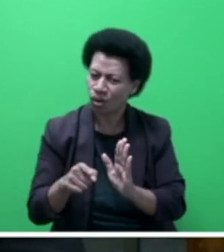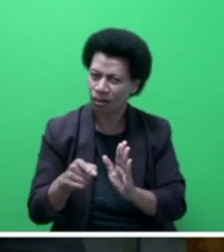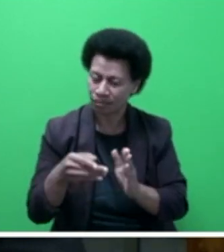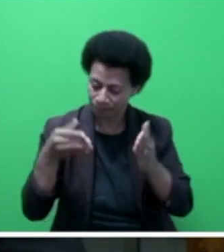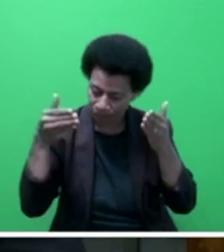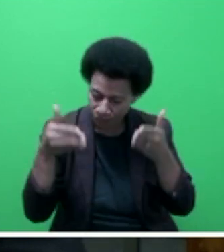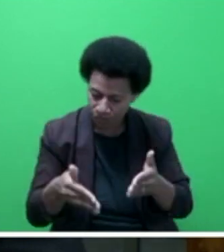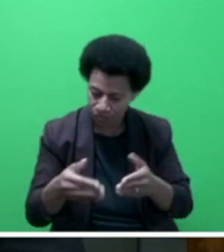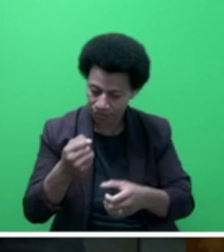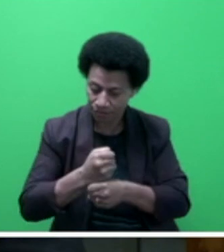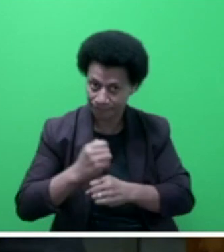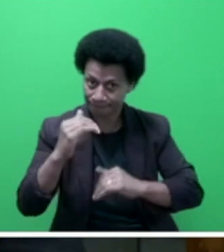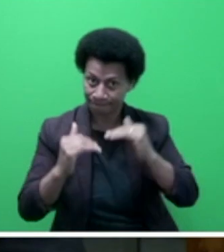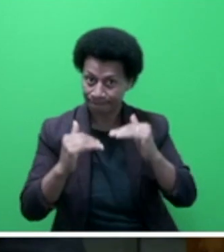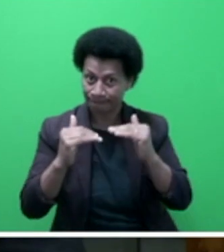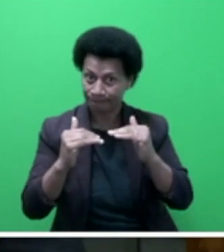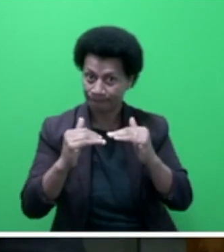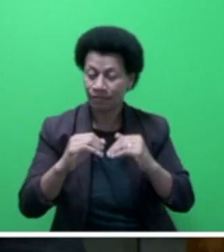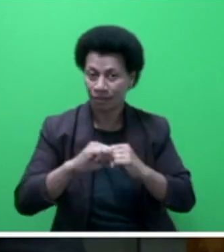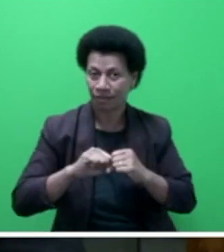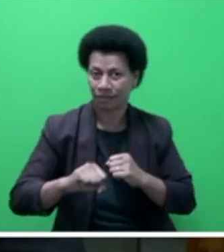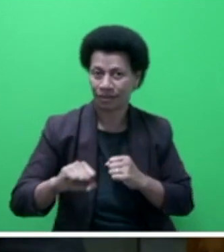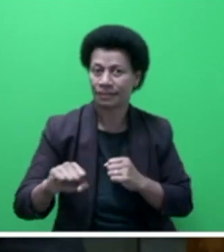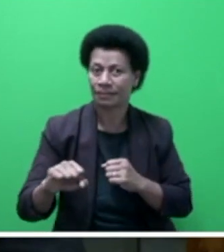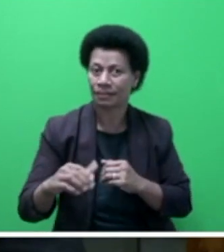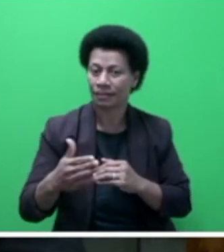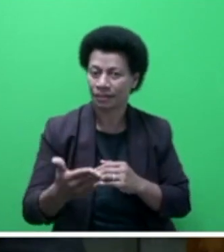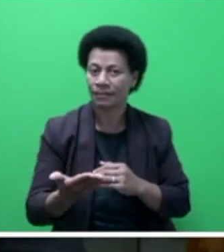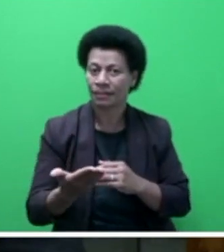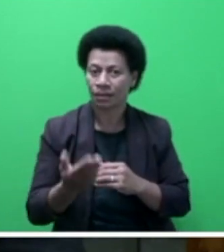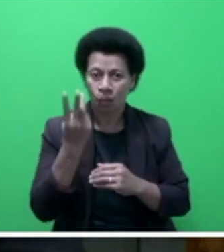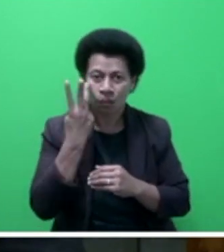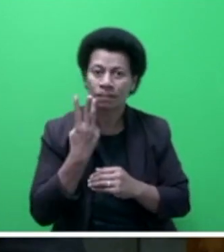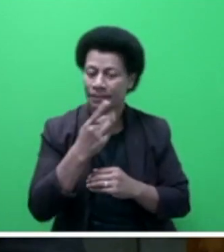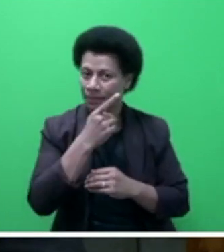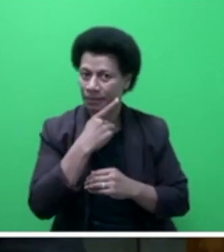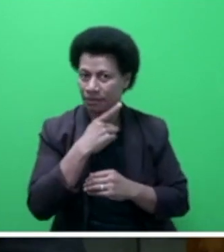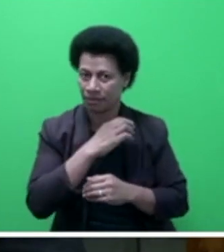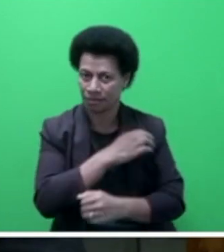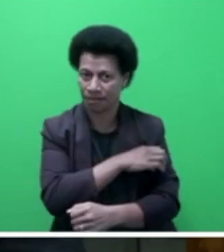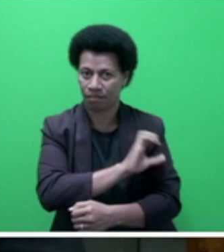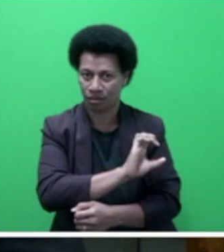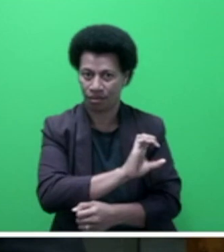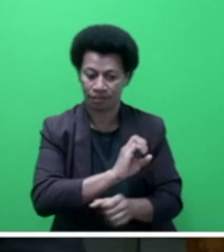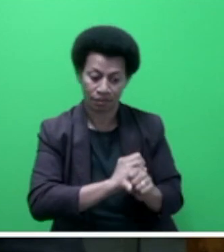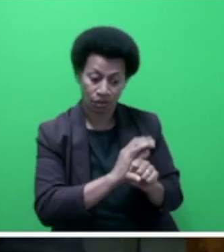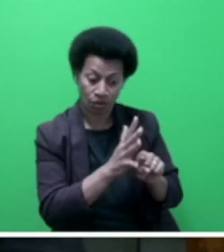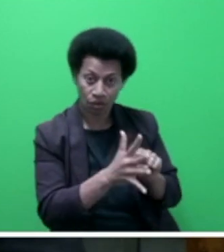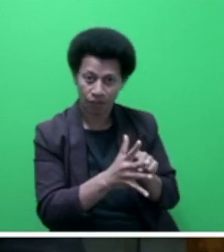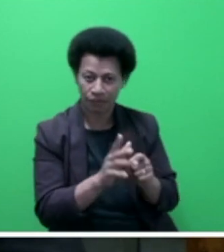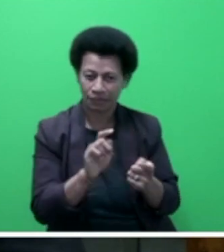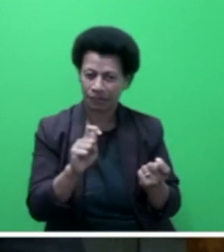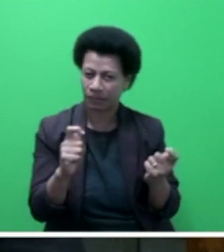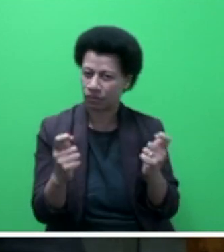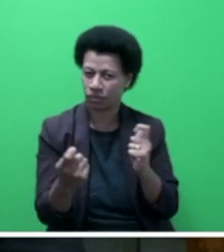gender equality and women and girls' empowerment. The coronavirus has changed many aspects of our lives. Pandemics do affect